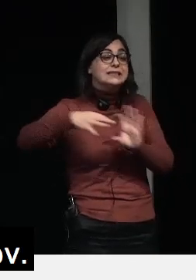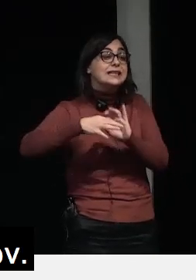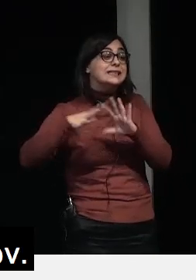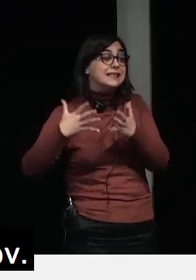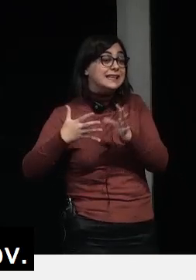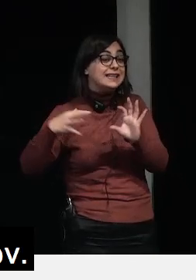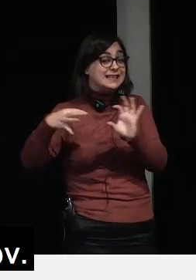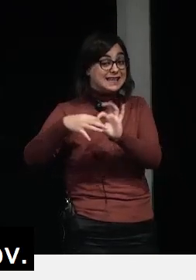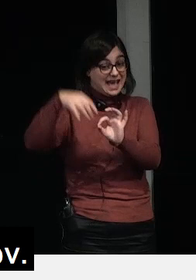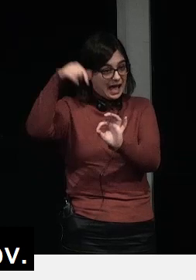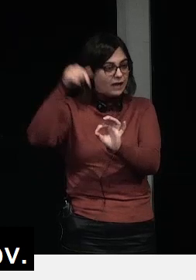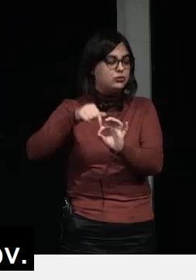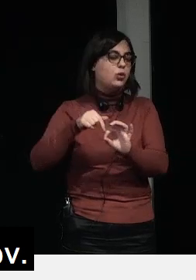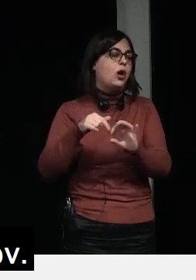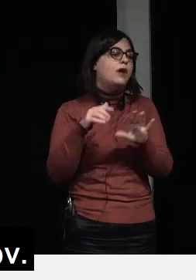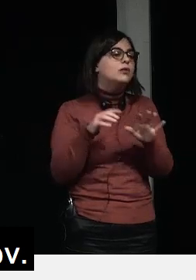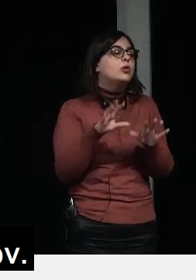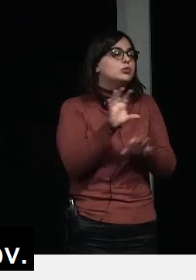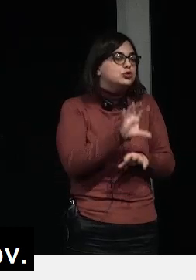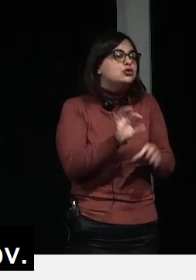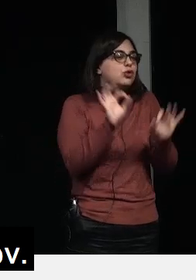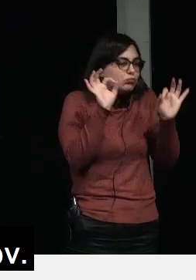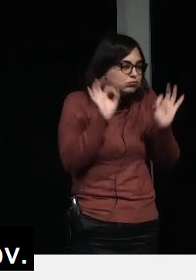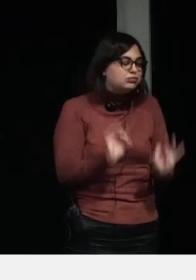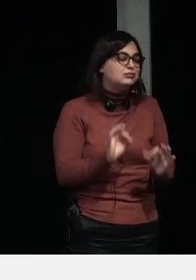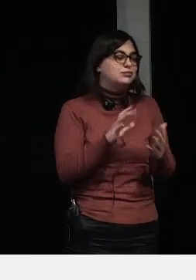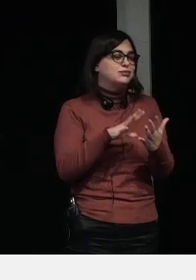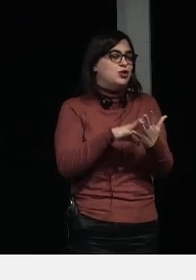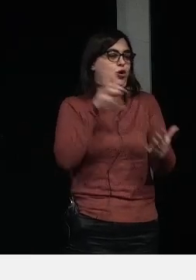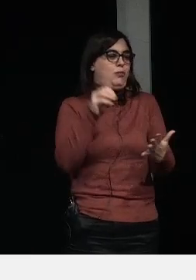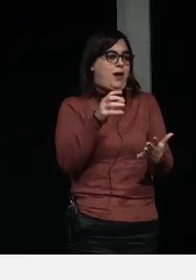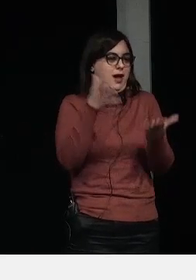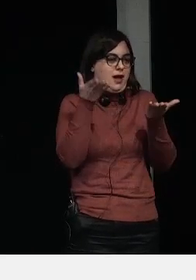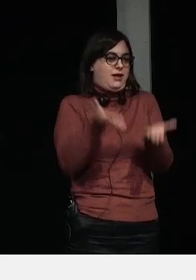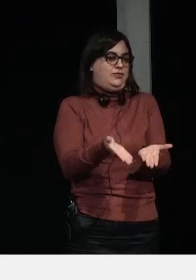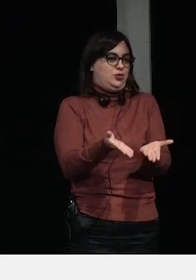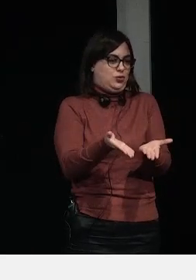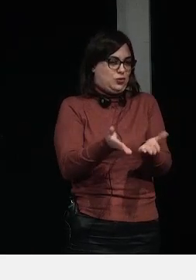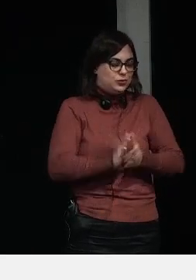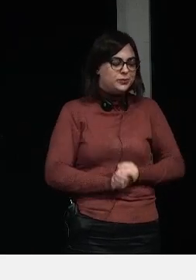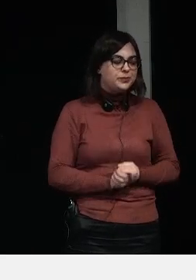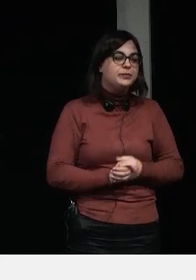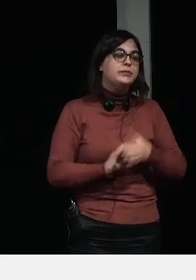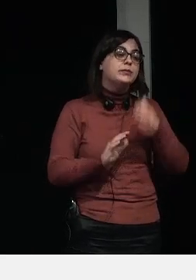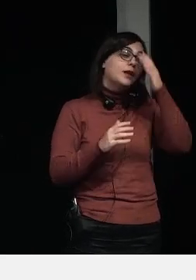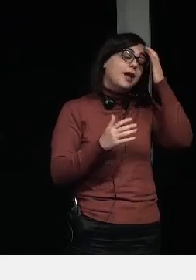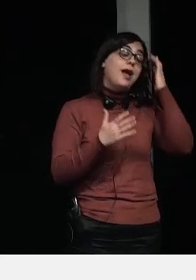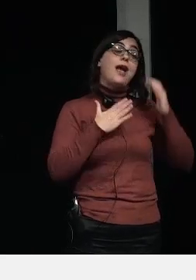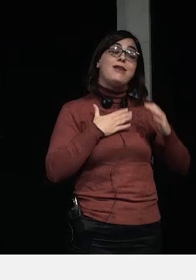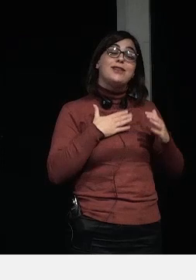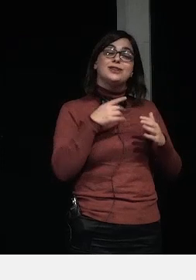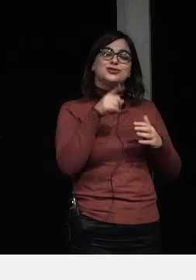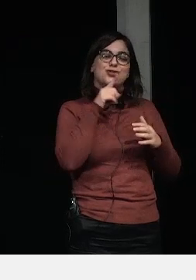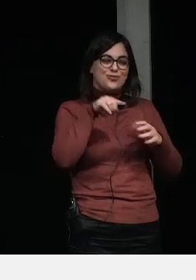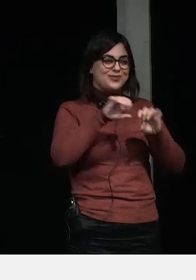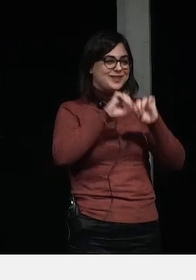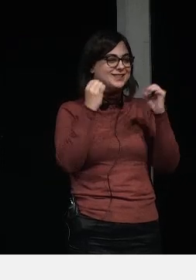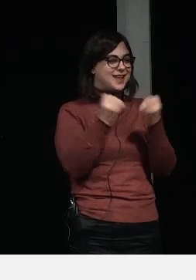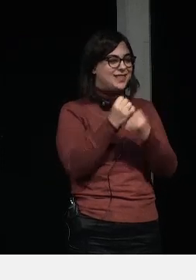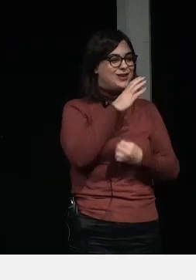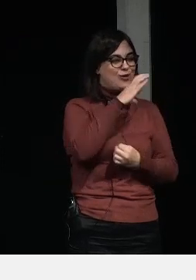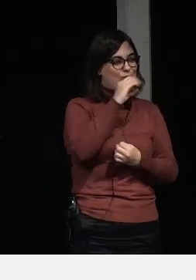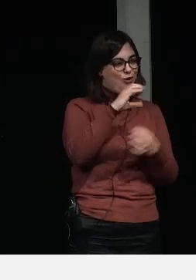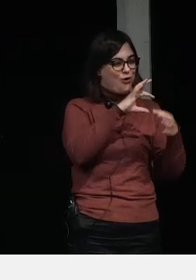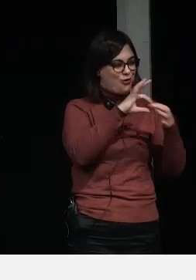a museum, and not a repository of objects. Thanks to CoMuseum for the opportunity to speak to such a